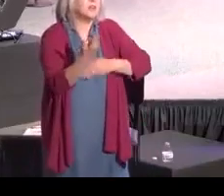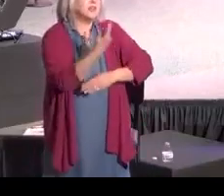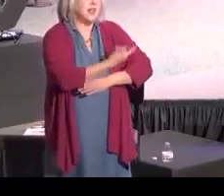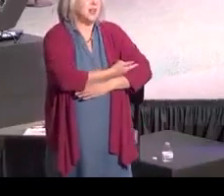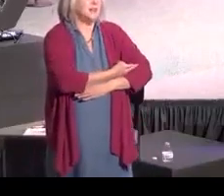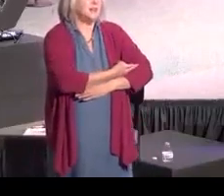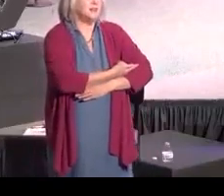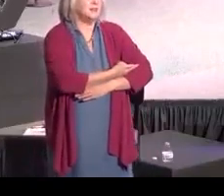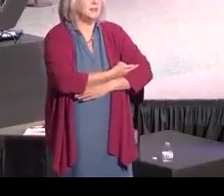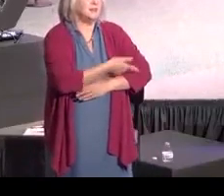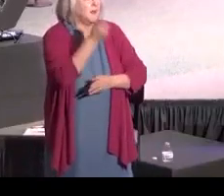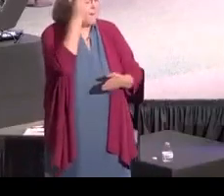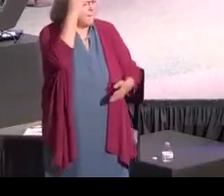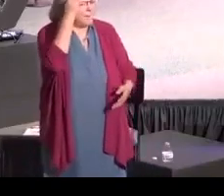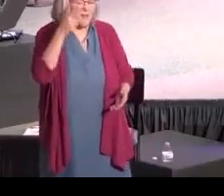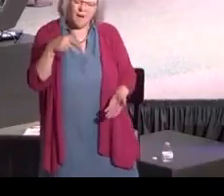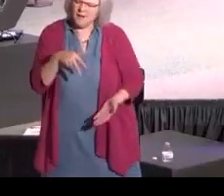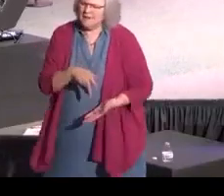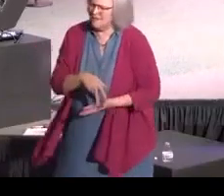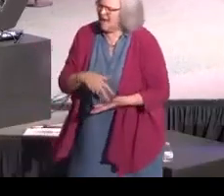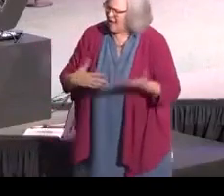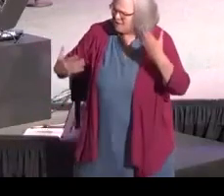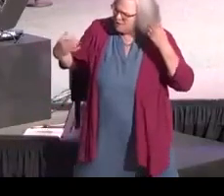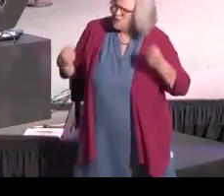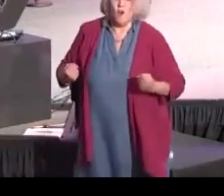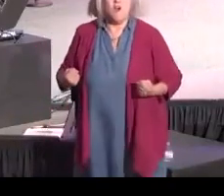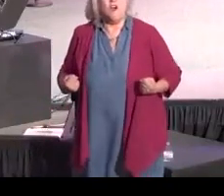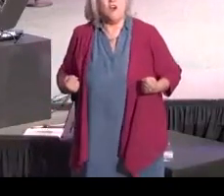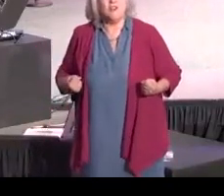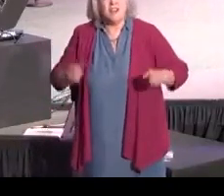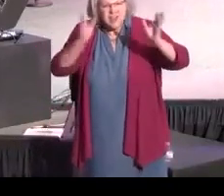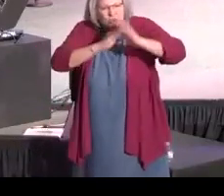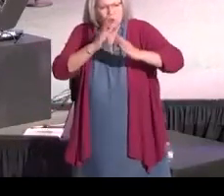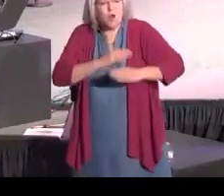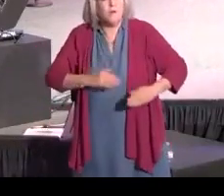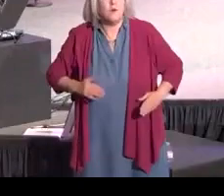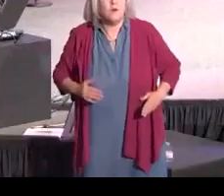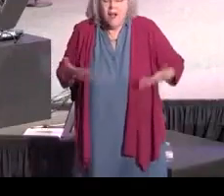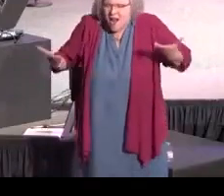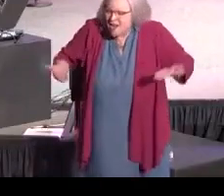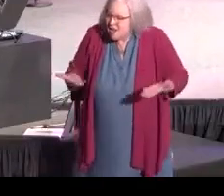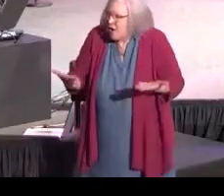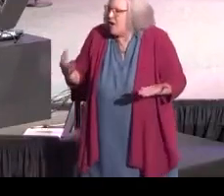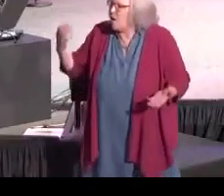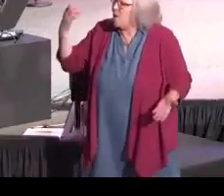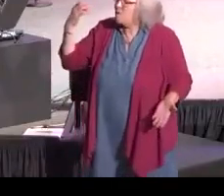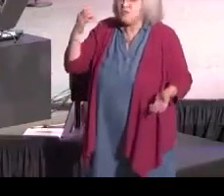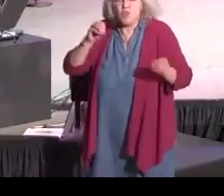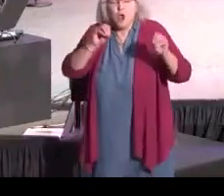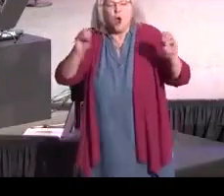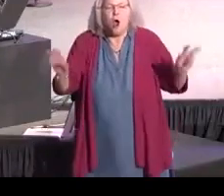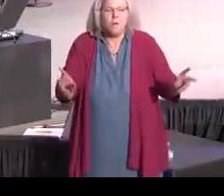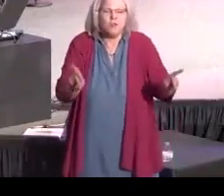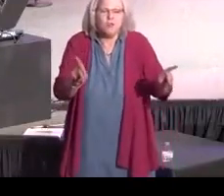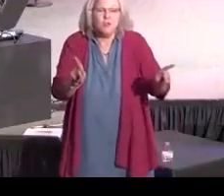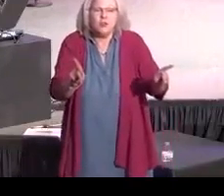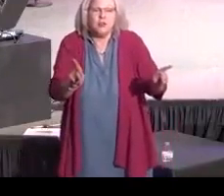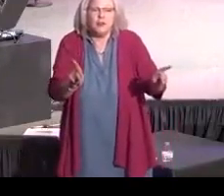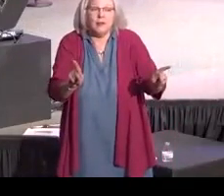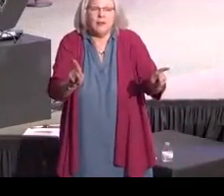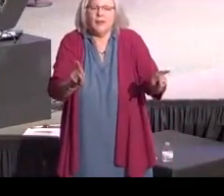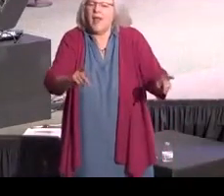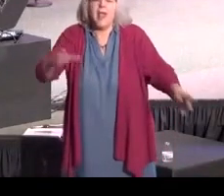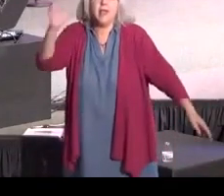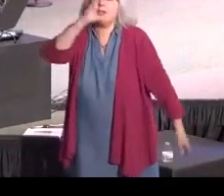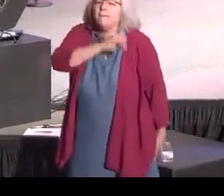Paul stood strong in adversity, and here comes the opportunity now. He could